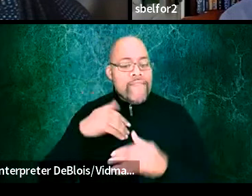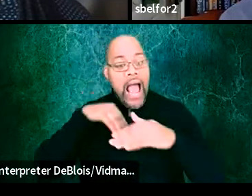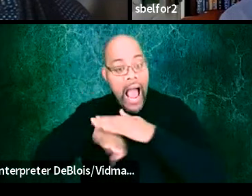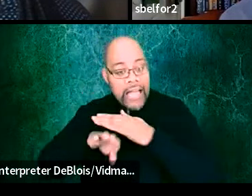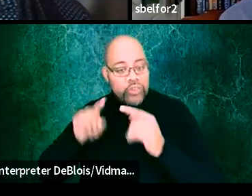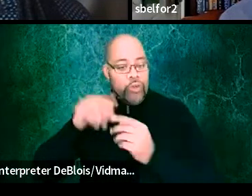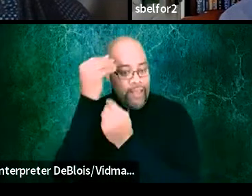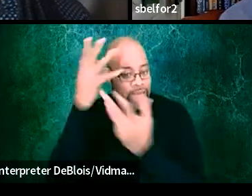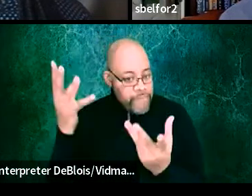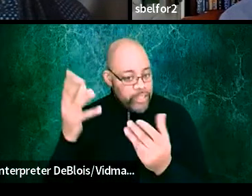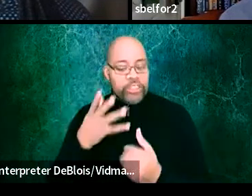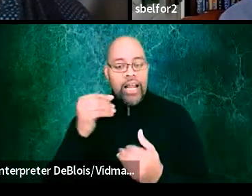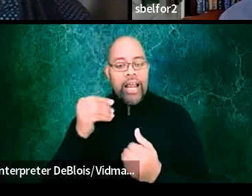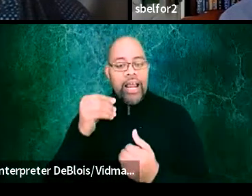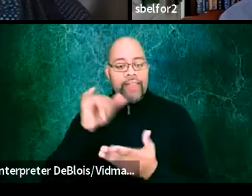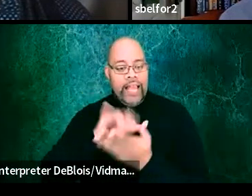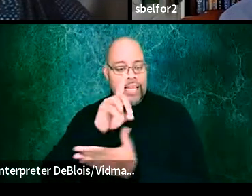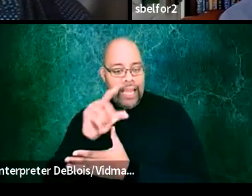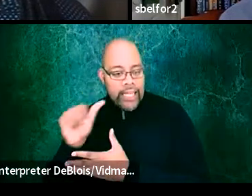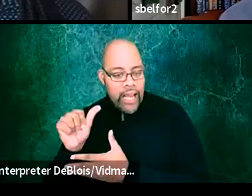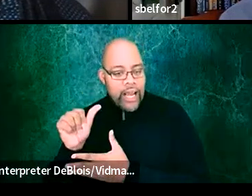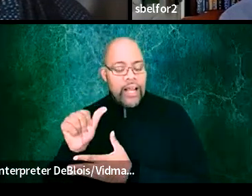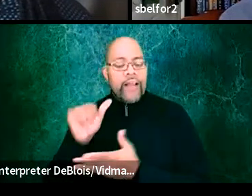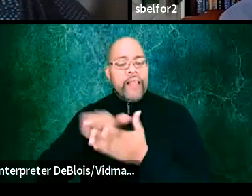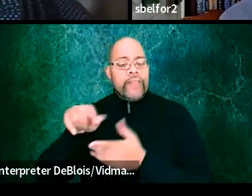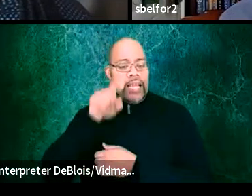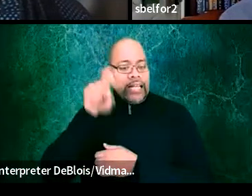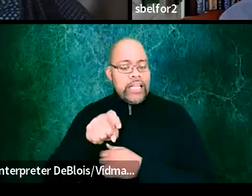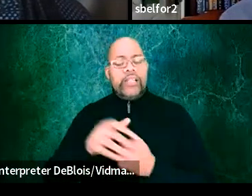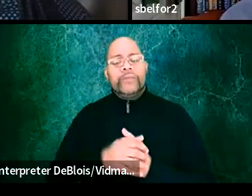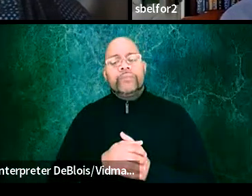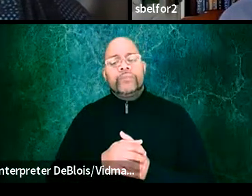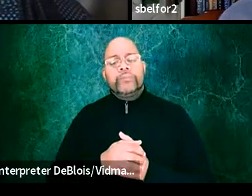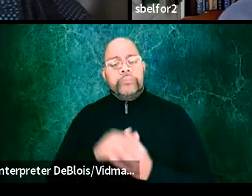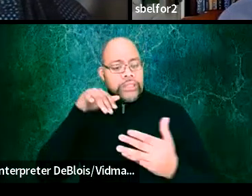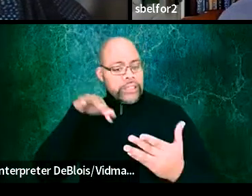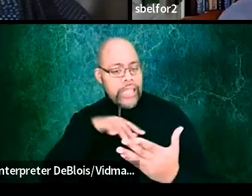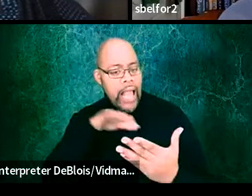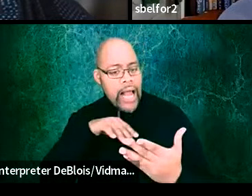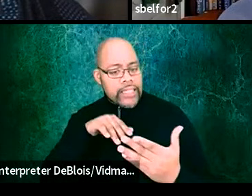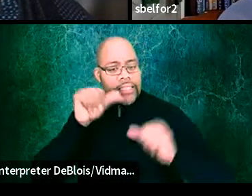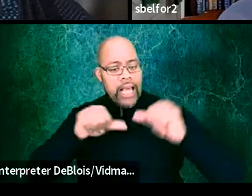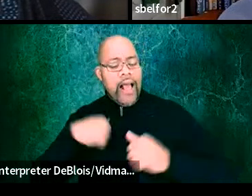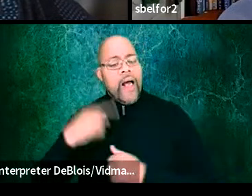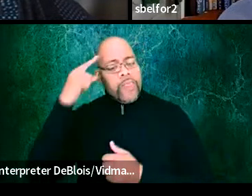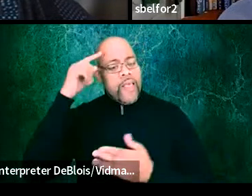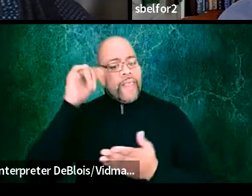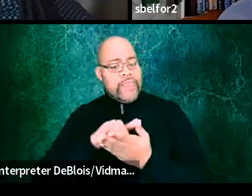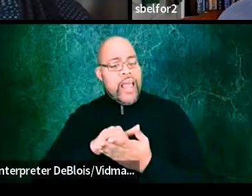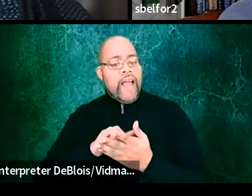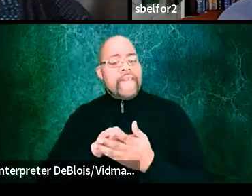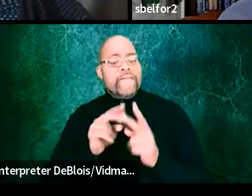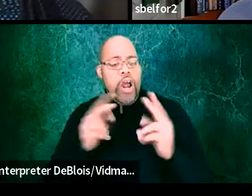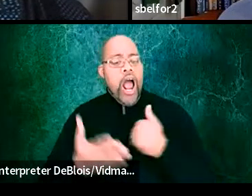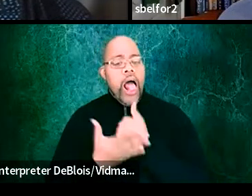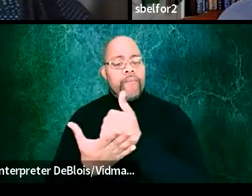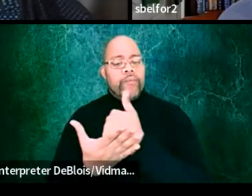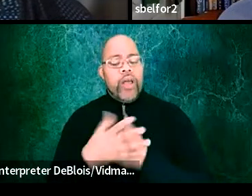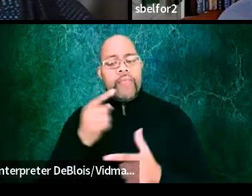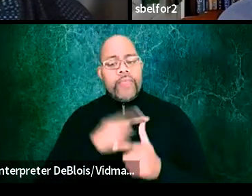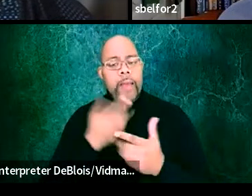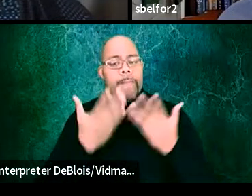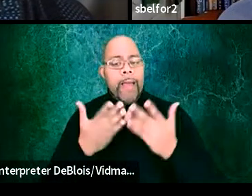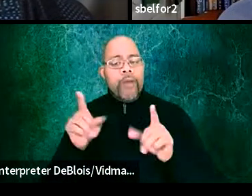to the information and the data that they need to, study the science, I think, that would be very, very helpful. And then